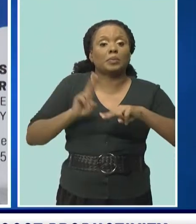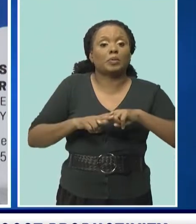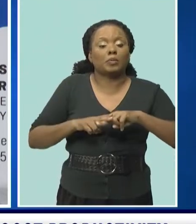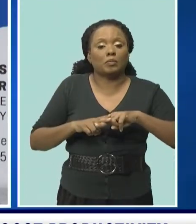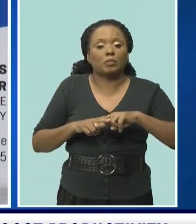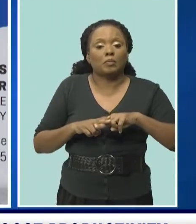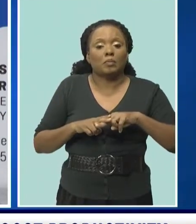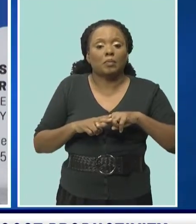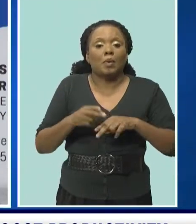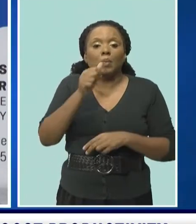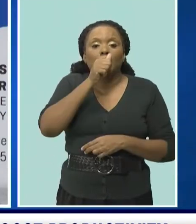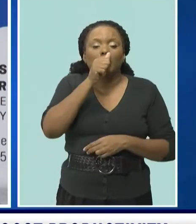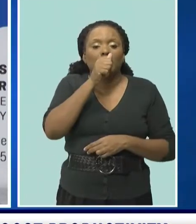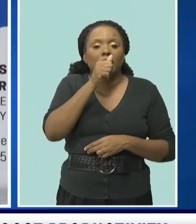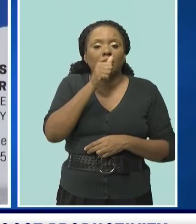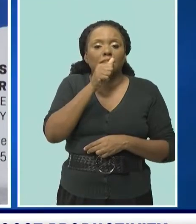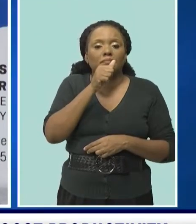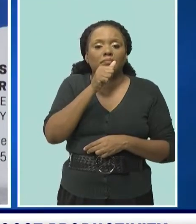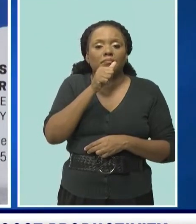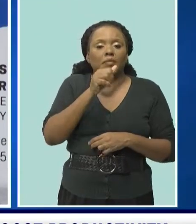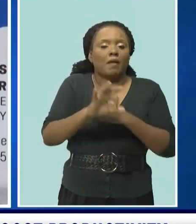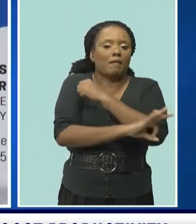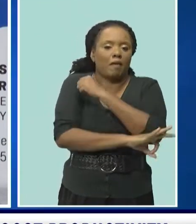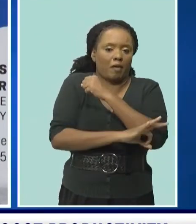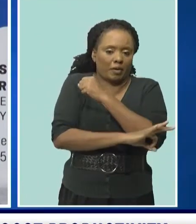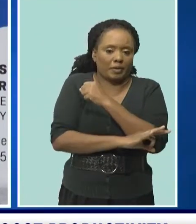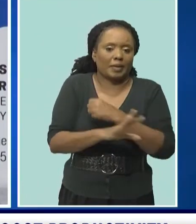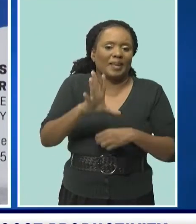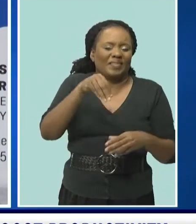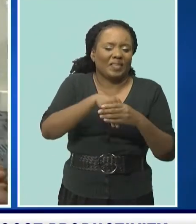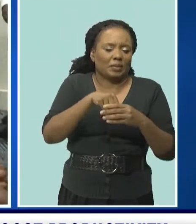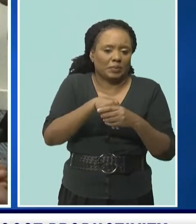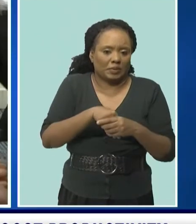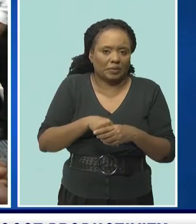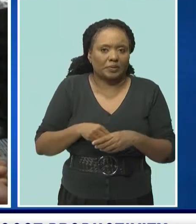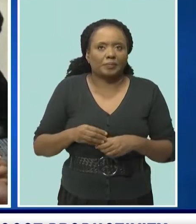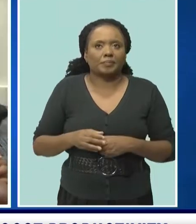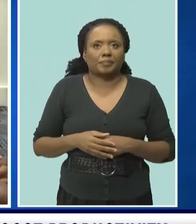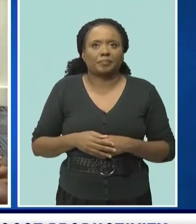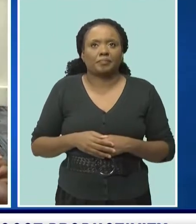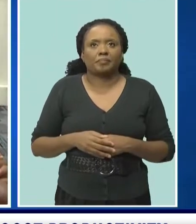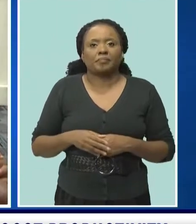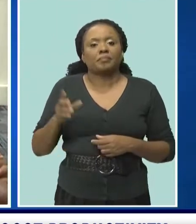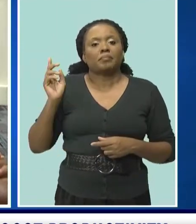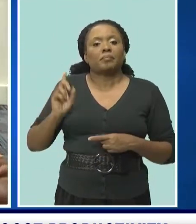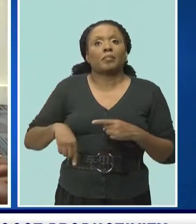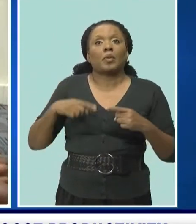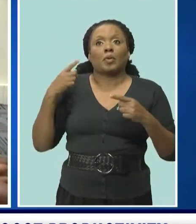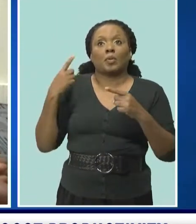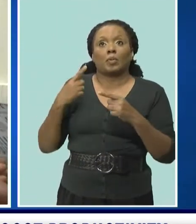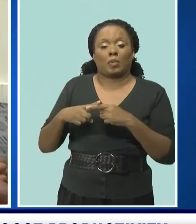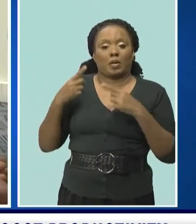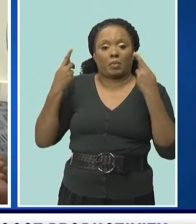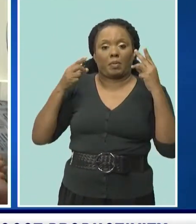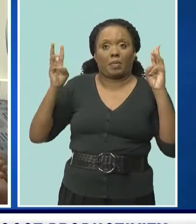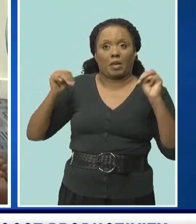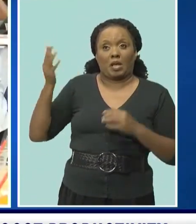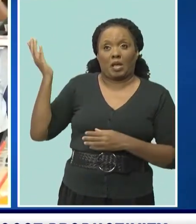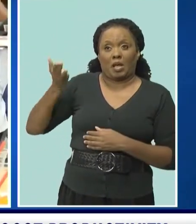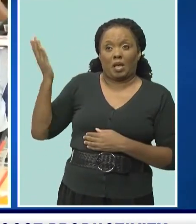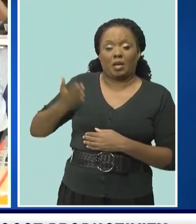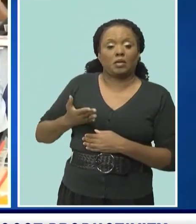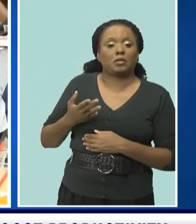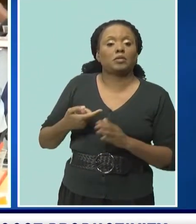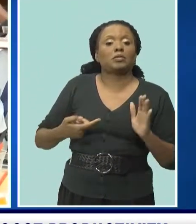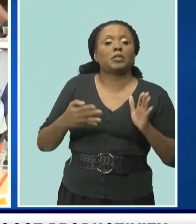about $500–600 million in terms of foreign direct investment. In presenting her vision for the way forward, the Prime Minister said